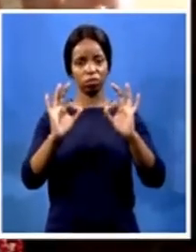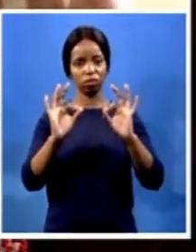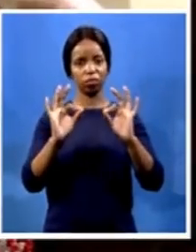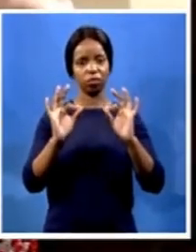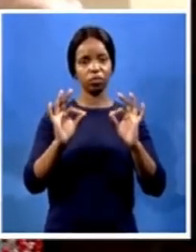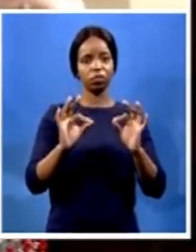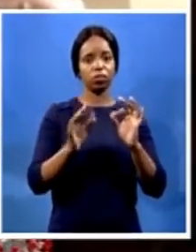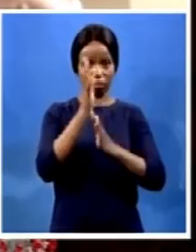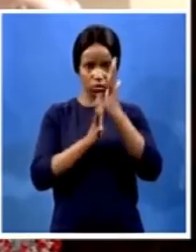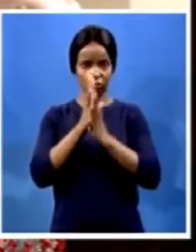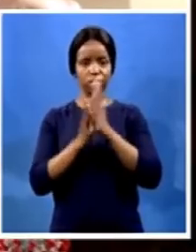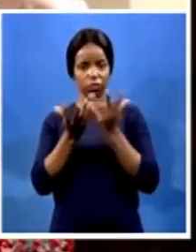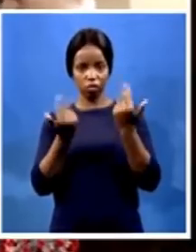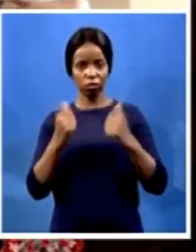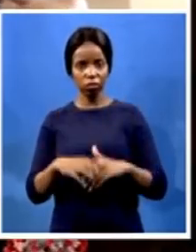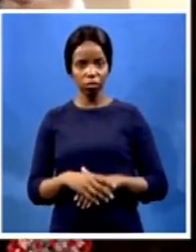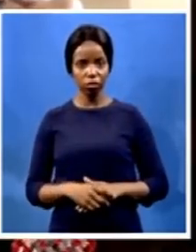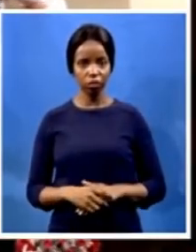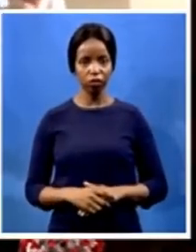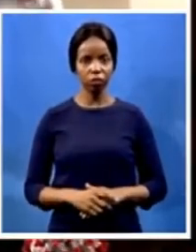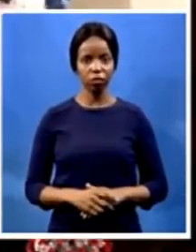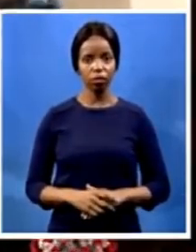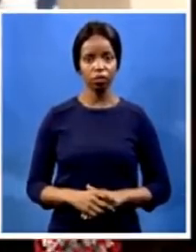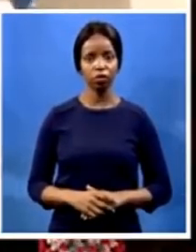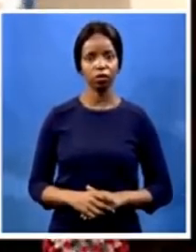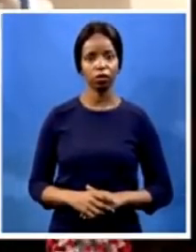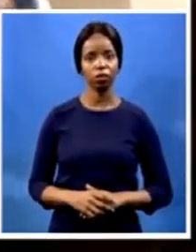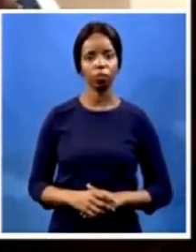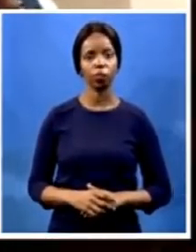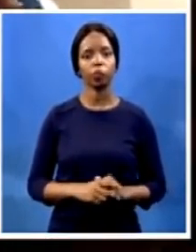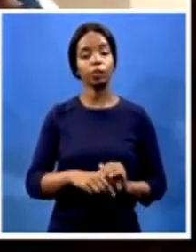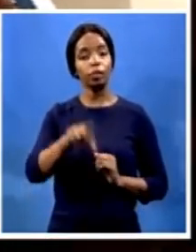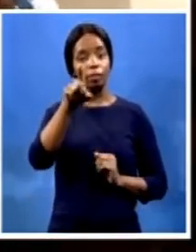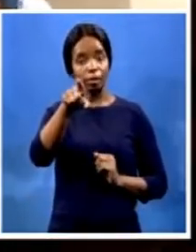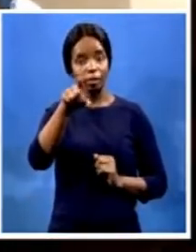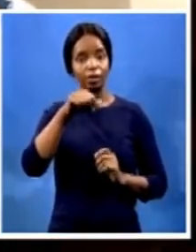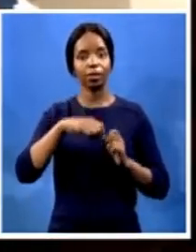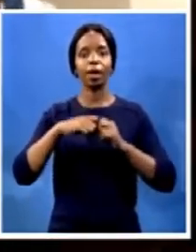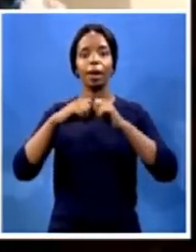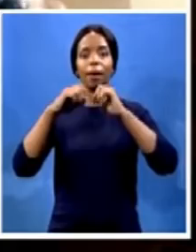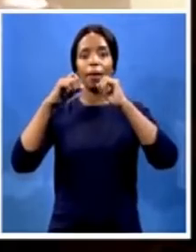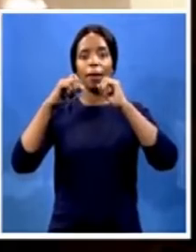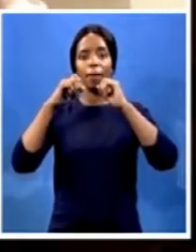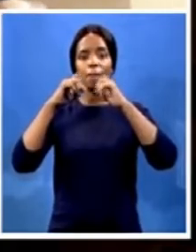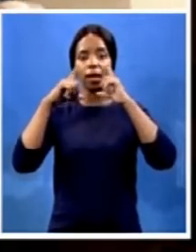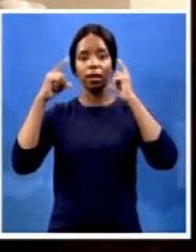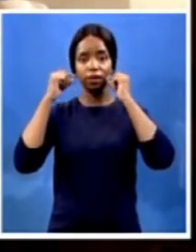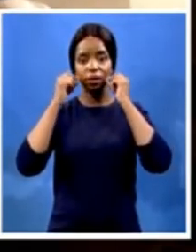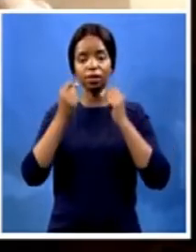Okay. So basically, it's a 3-layer mask. Right. It has a front and a back, 2 different